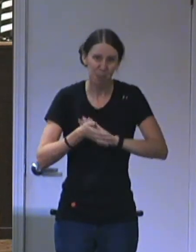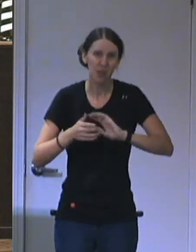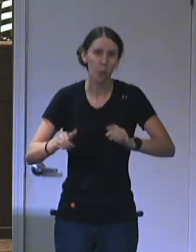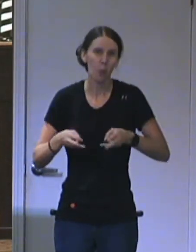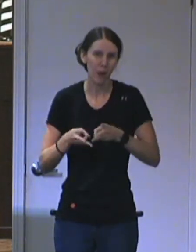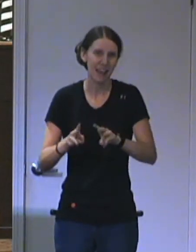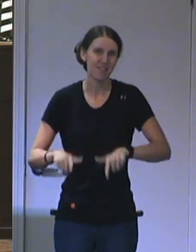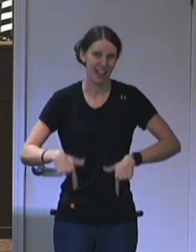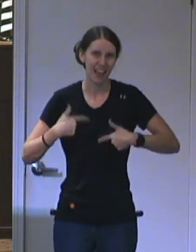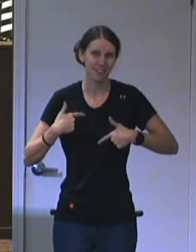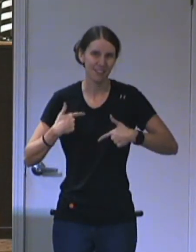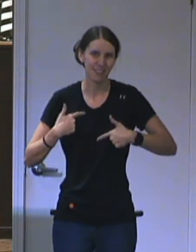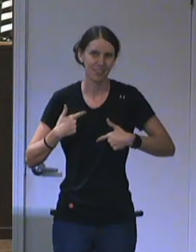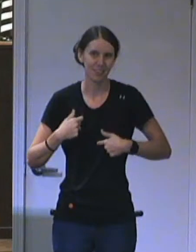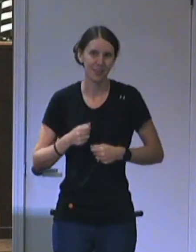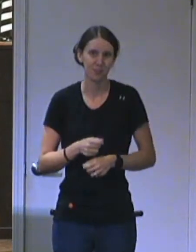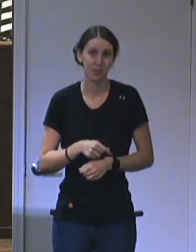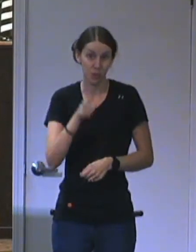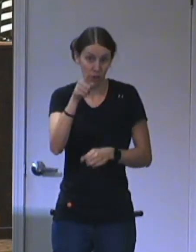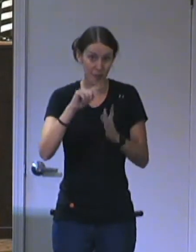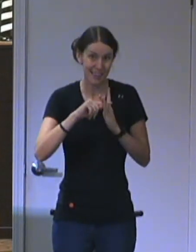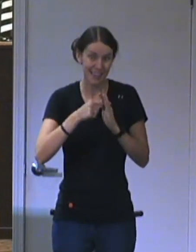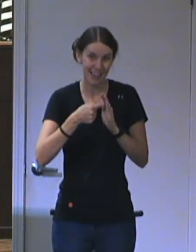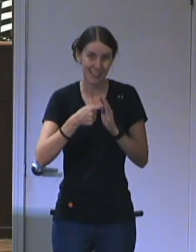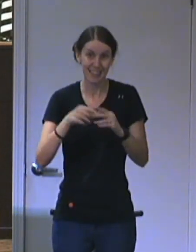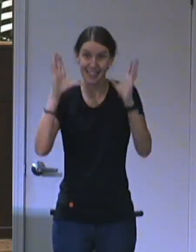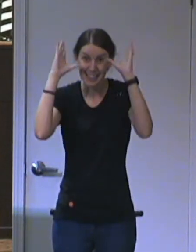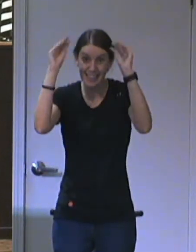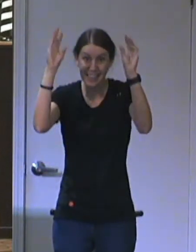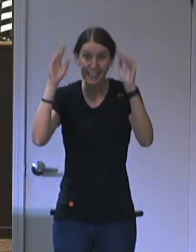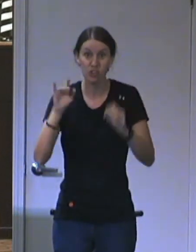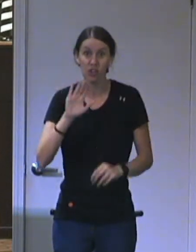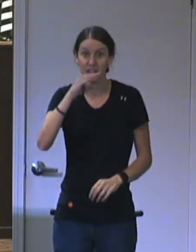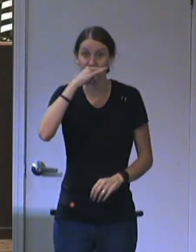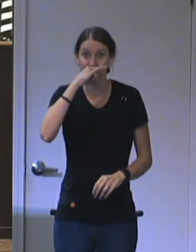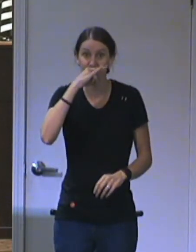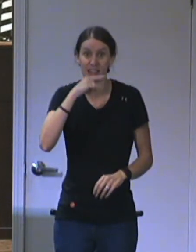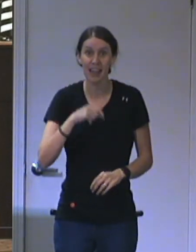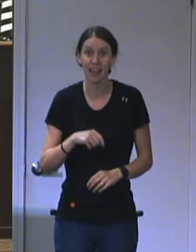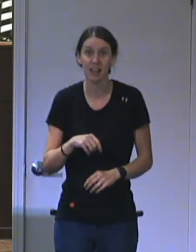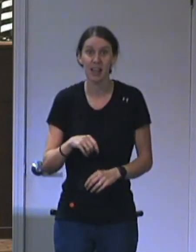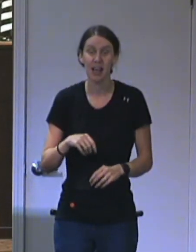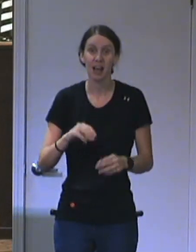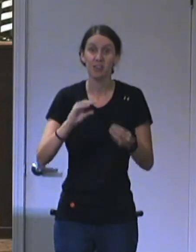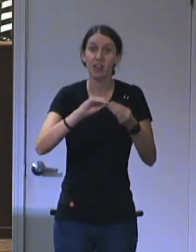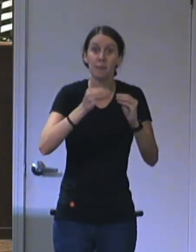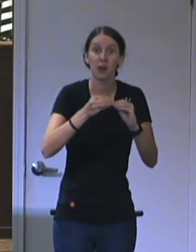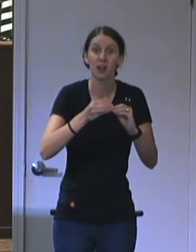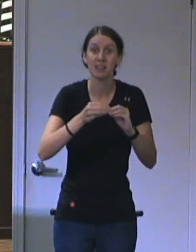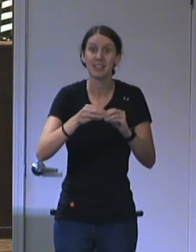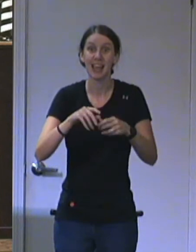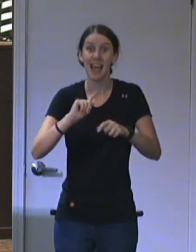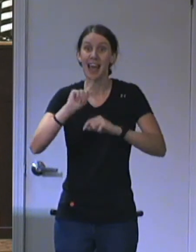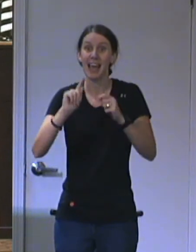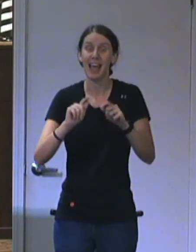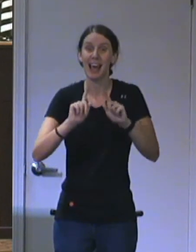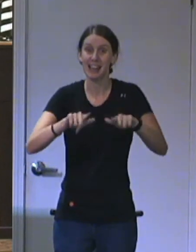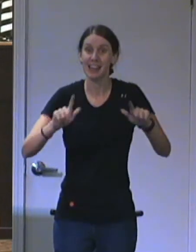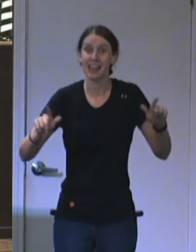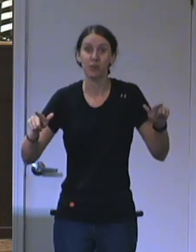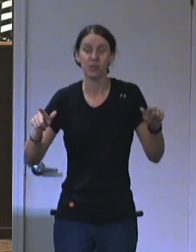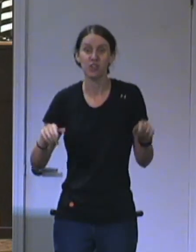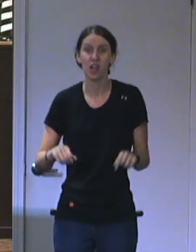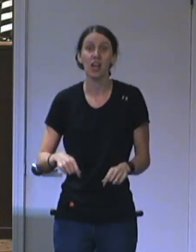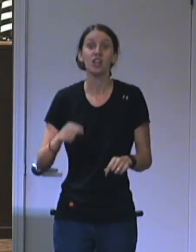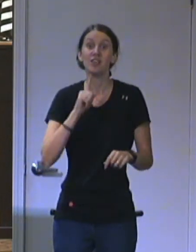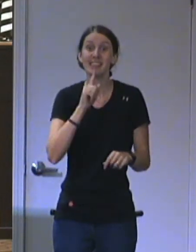life. When you begin to teach a child their numbers or their letters, you just keep going over them and over them, and